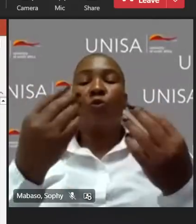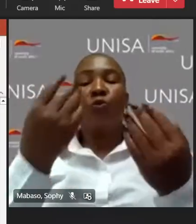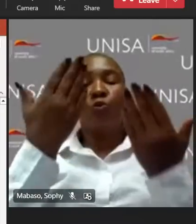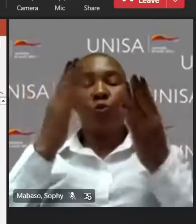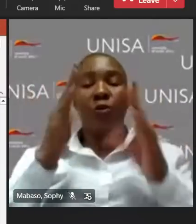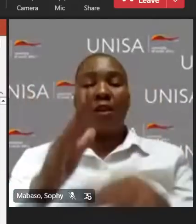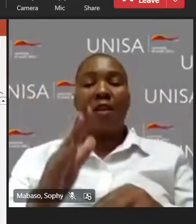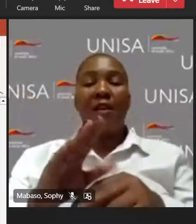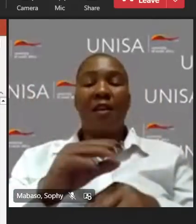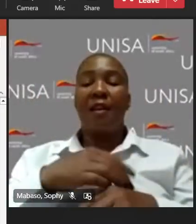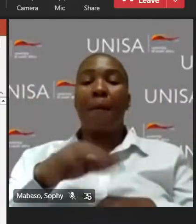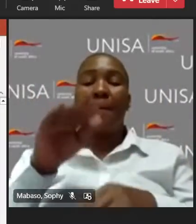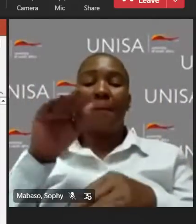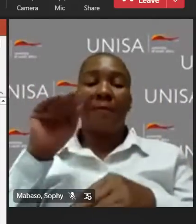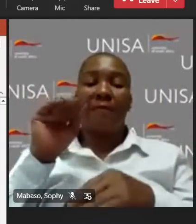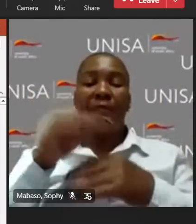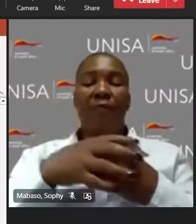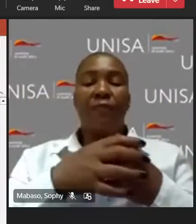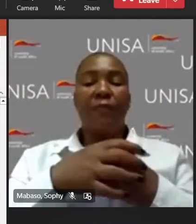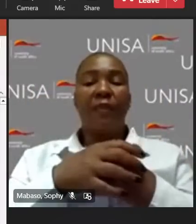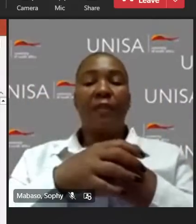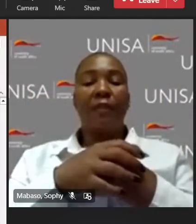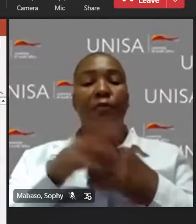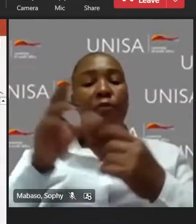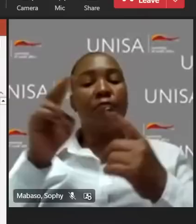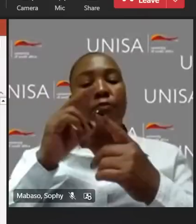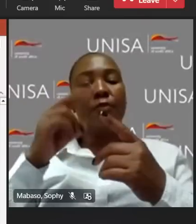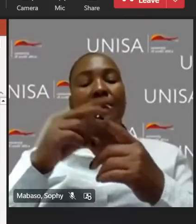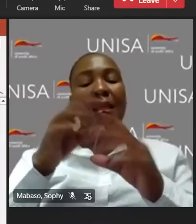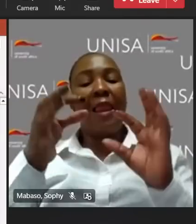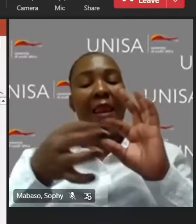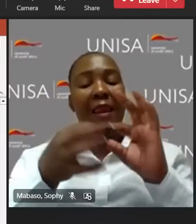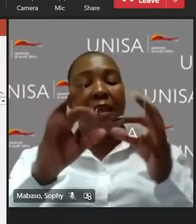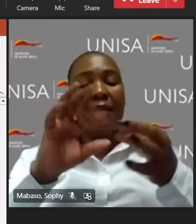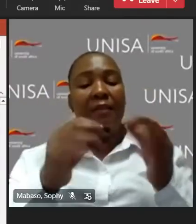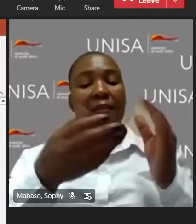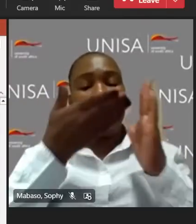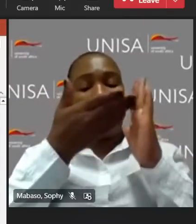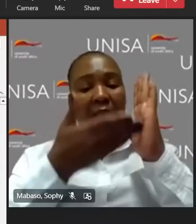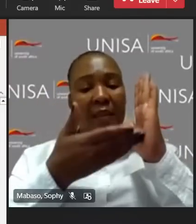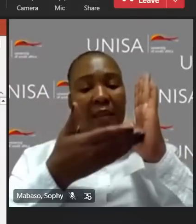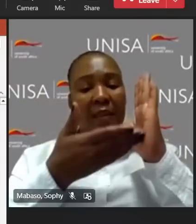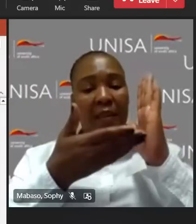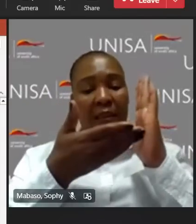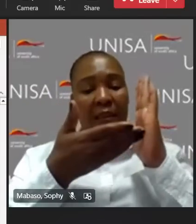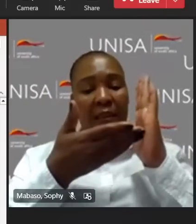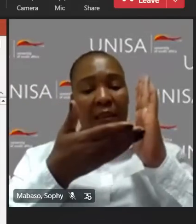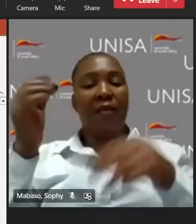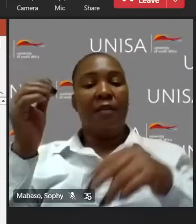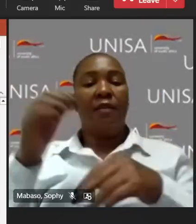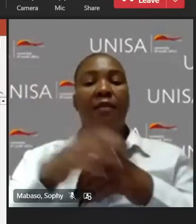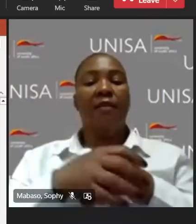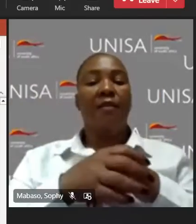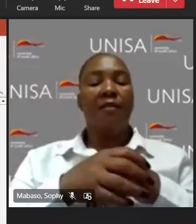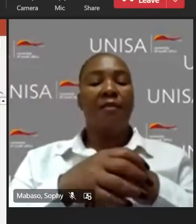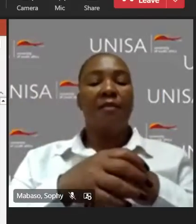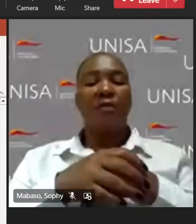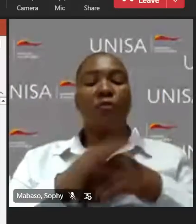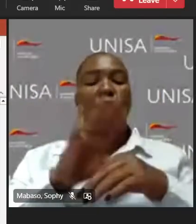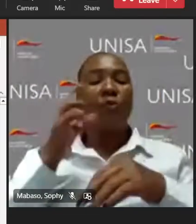that there are links on the slide. So there's no need